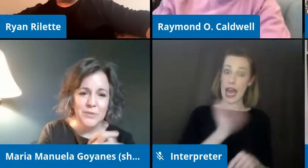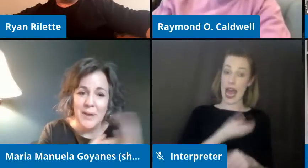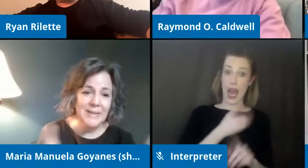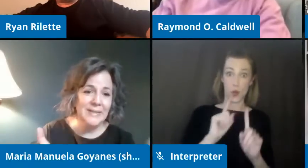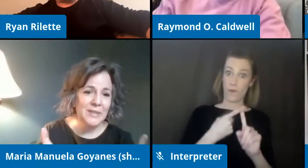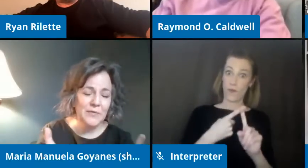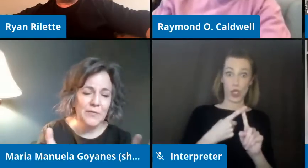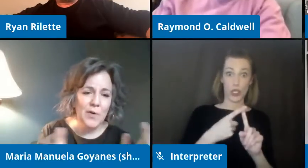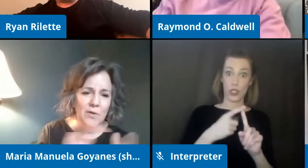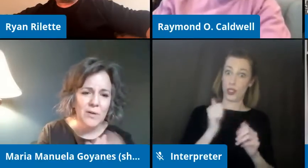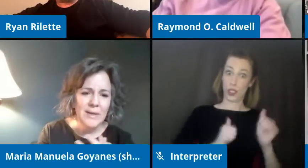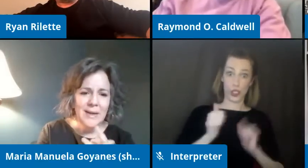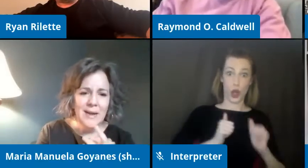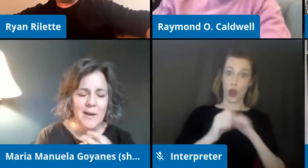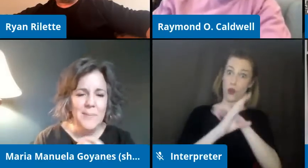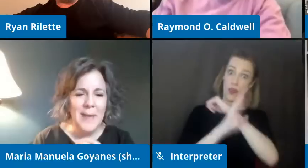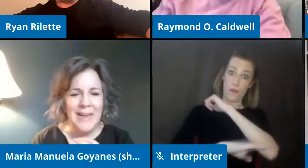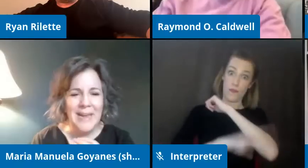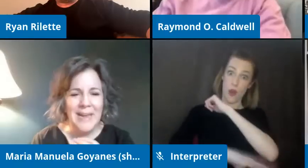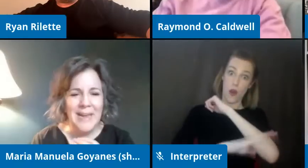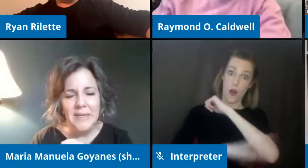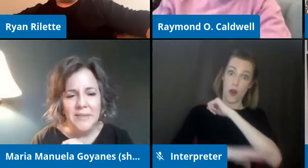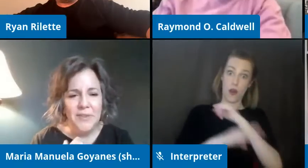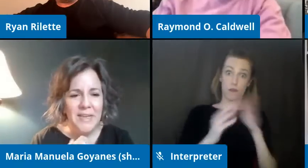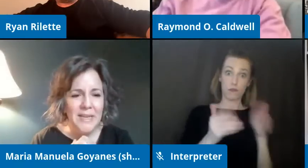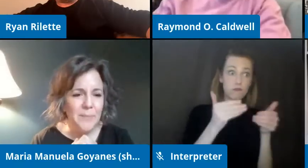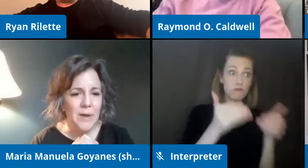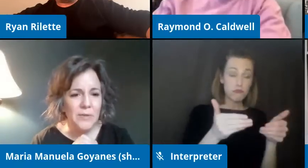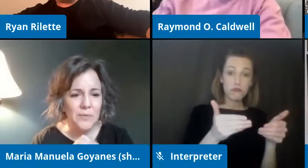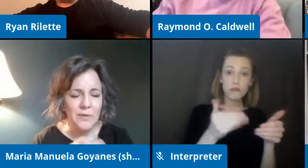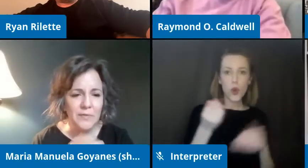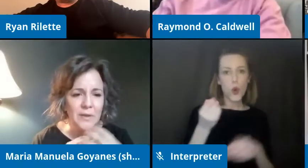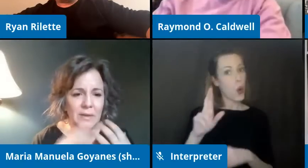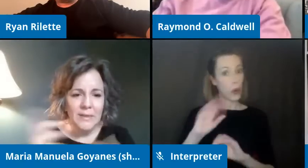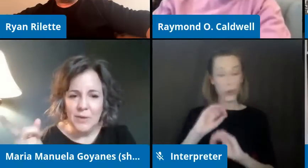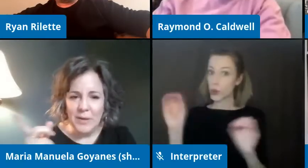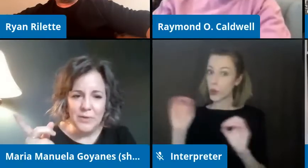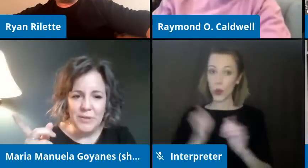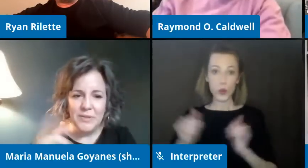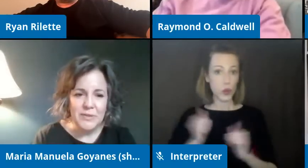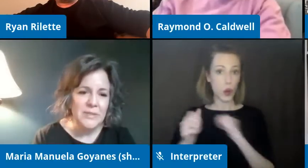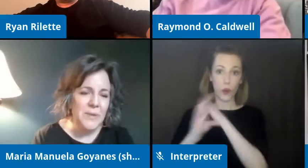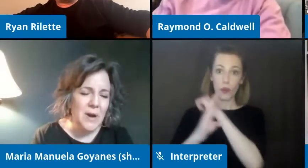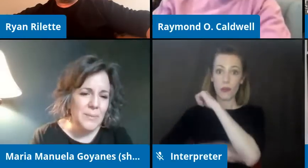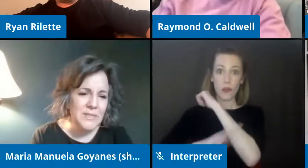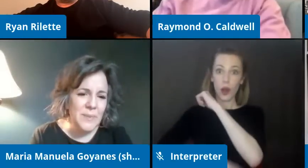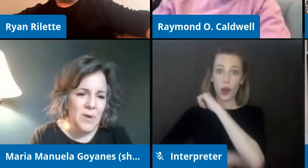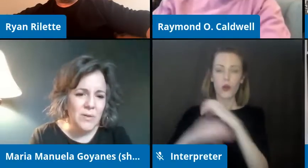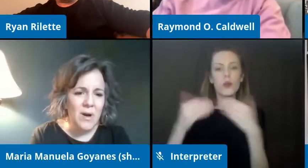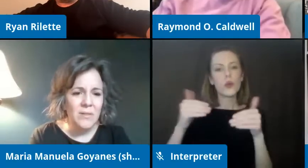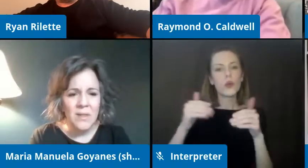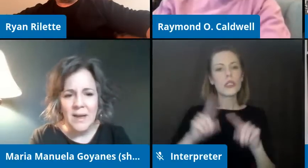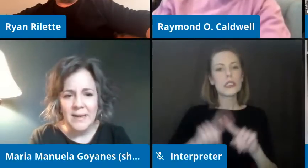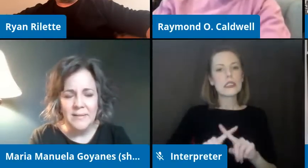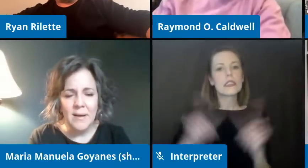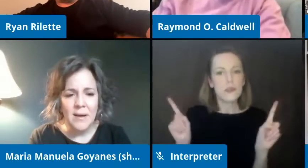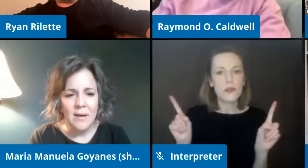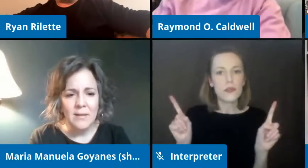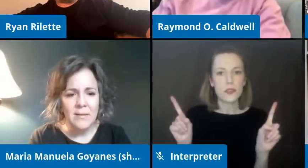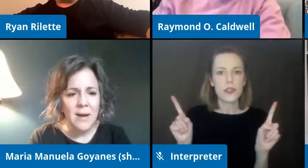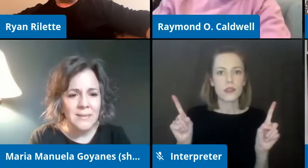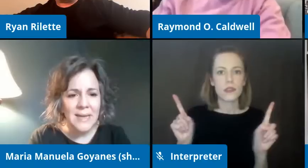we don't do anything in the fall. And even in thinking about sort of, you know, I know that there's some comments about